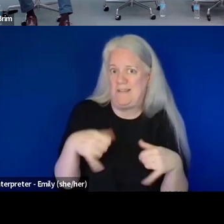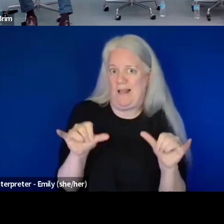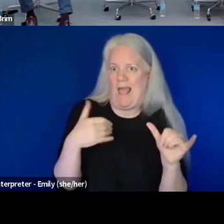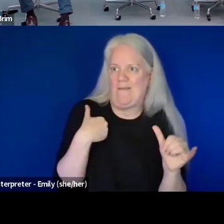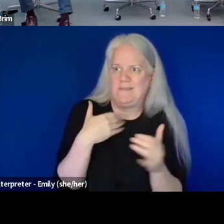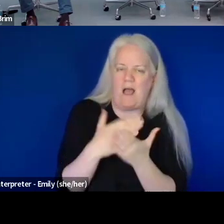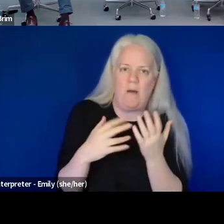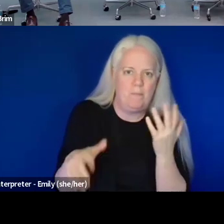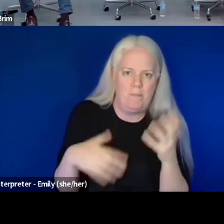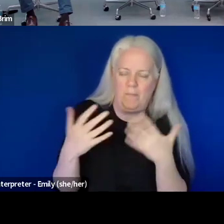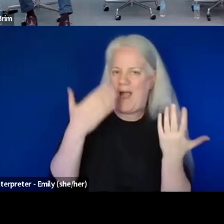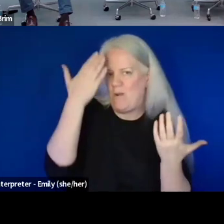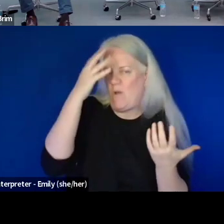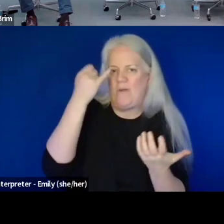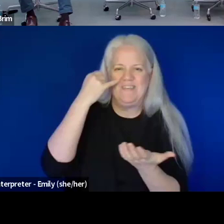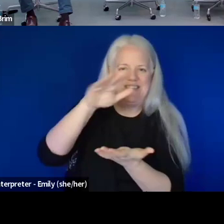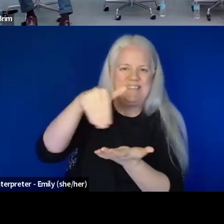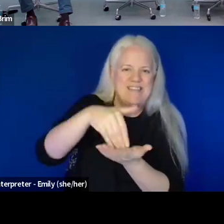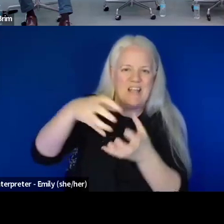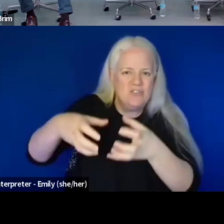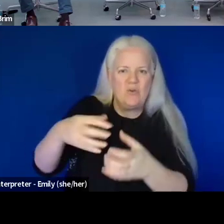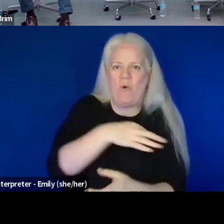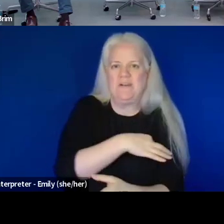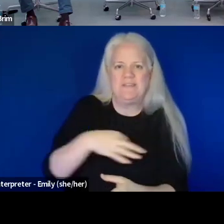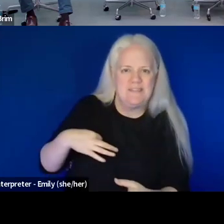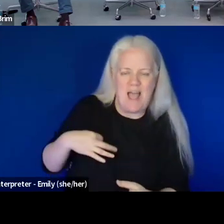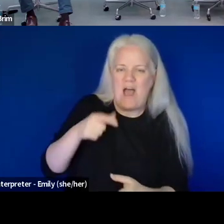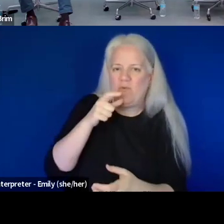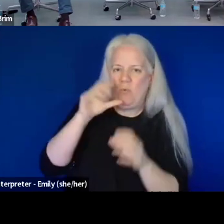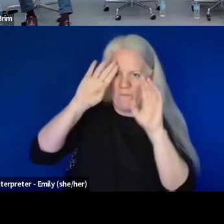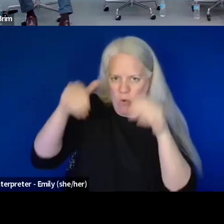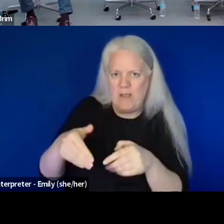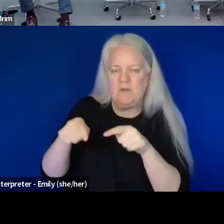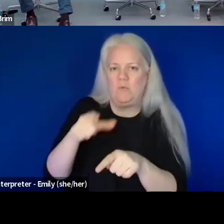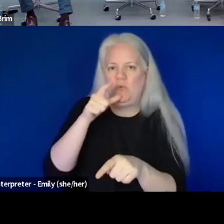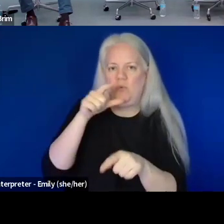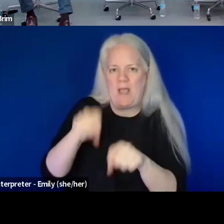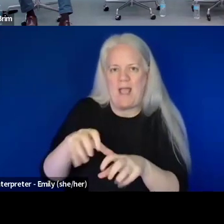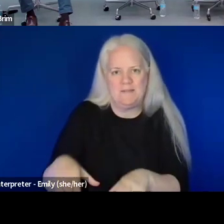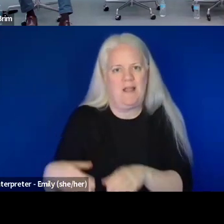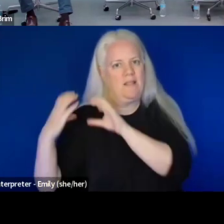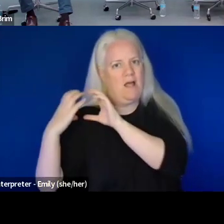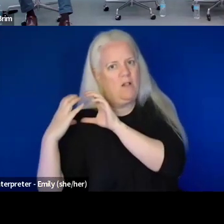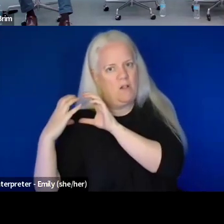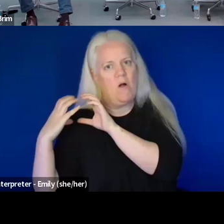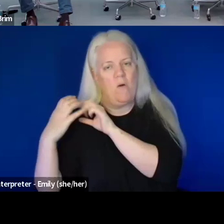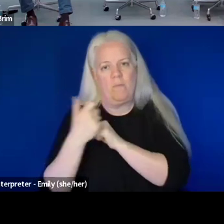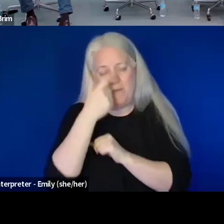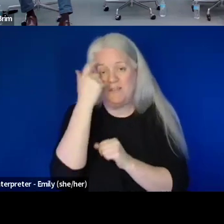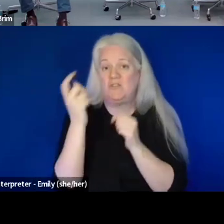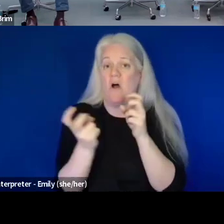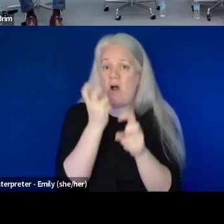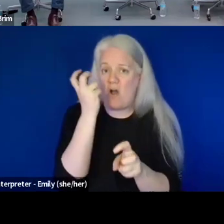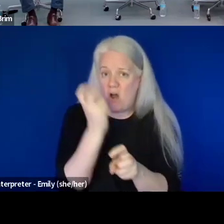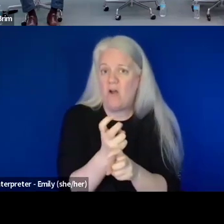I don't know if it would be a center or designated staff that can take that load, because it is hard